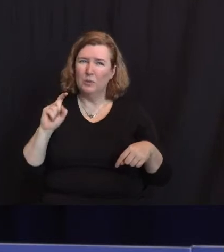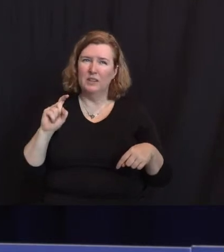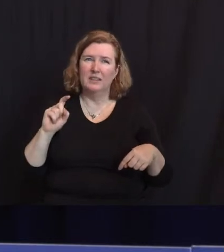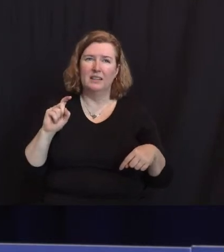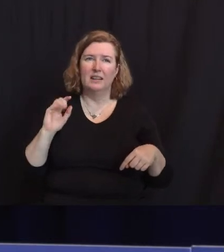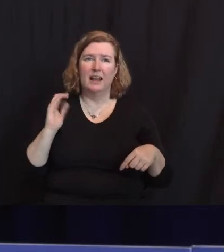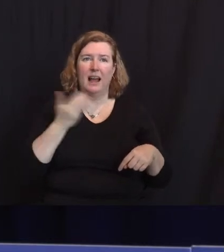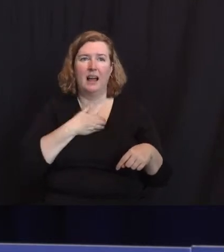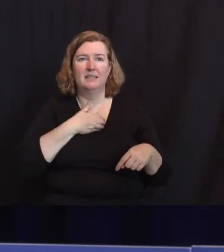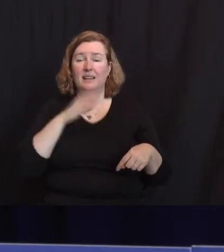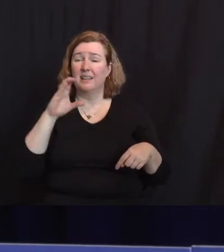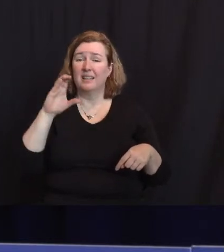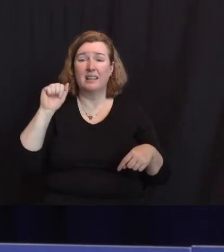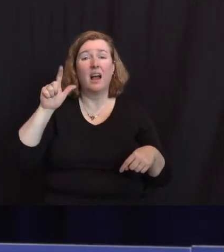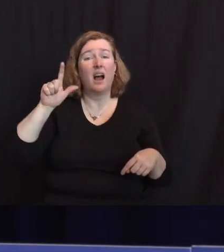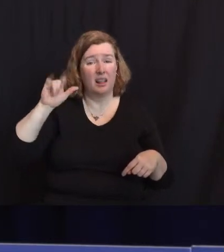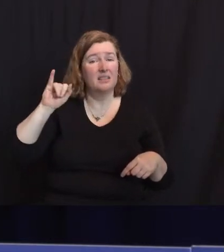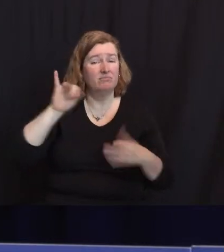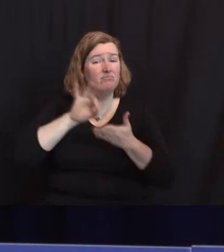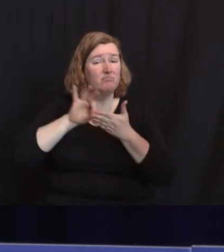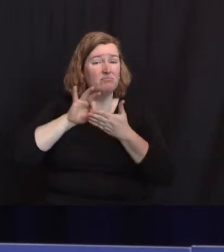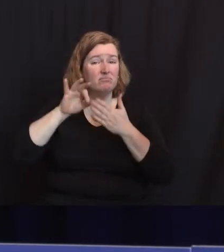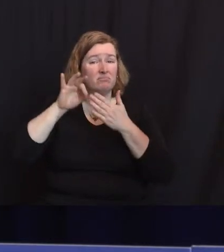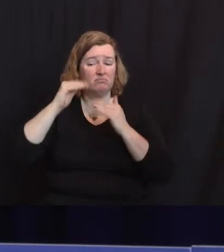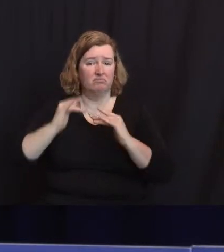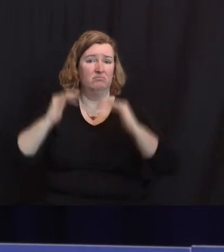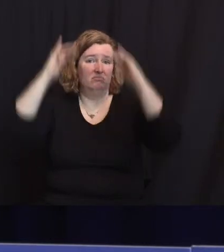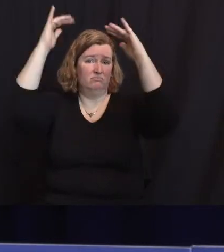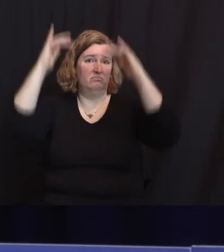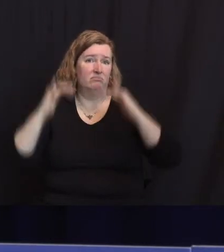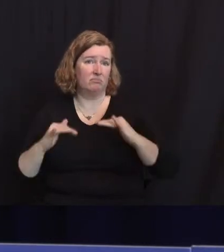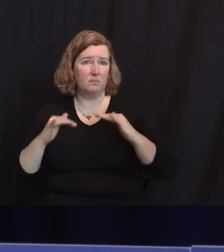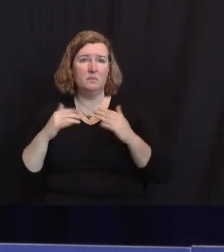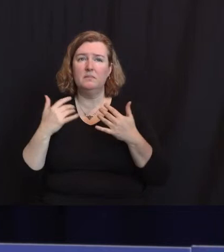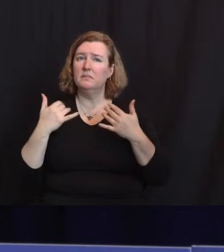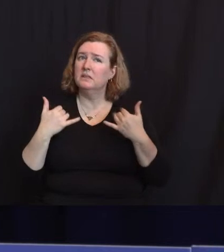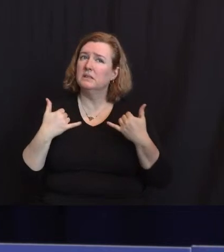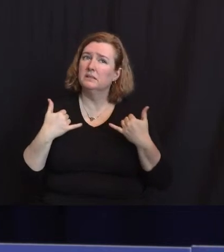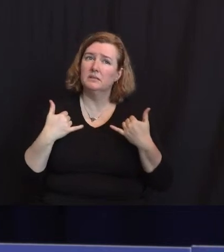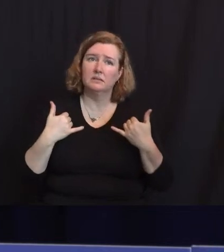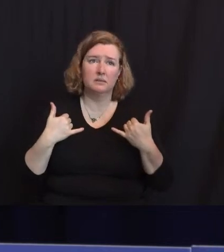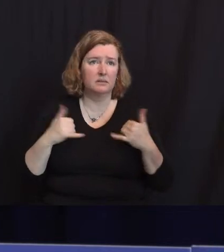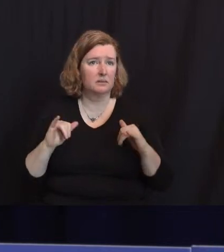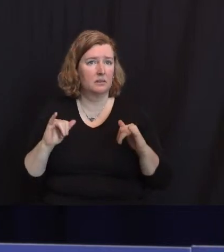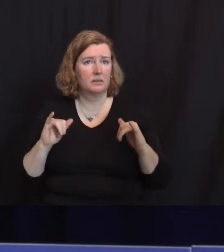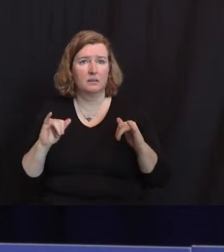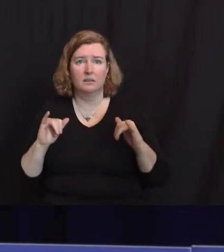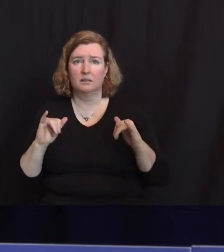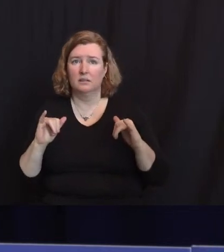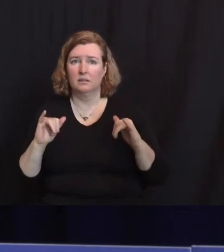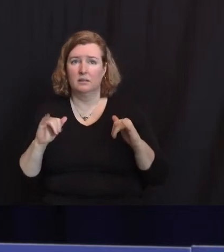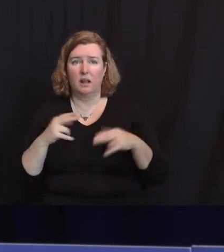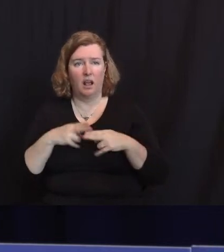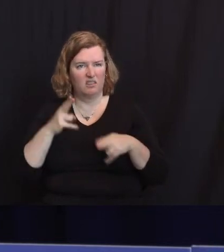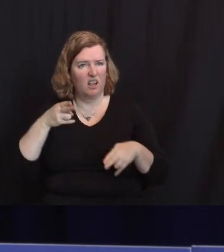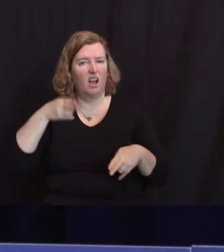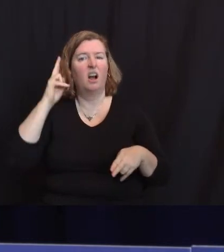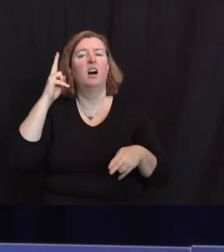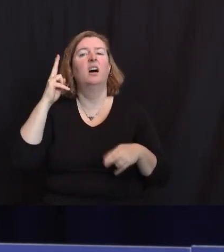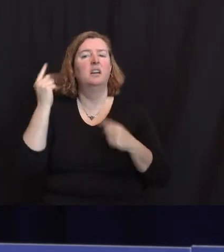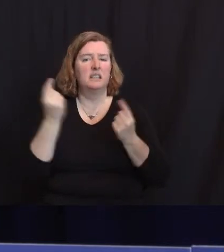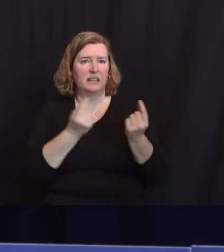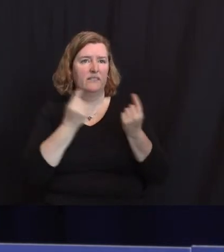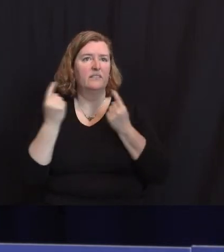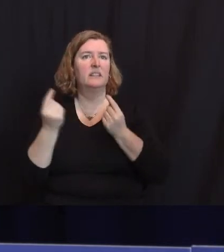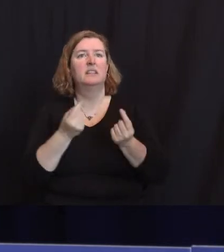score, shows the state is still throughout in high activity. We are all orange. You